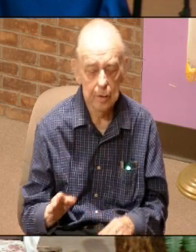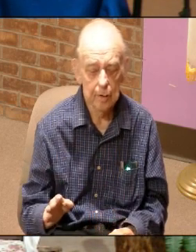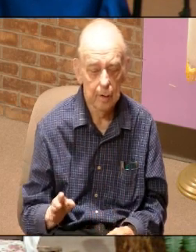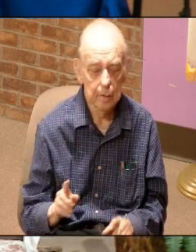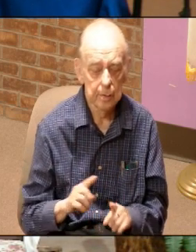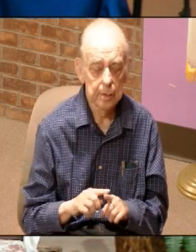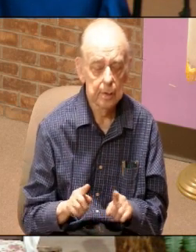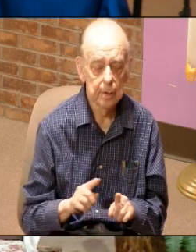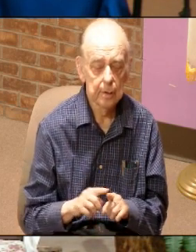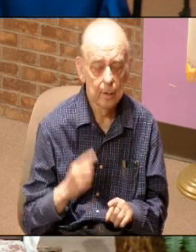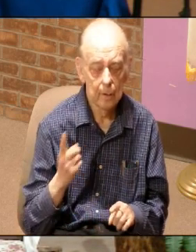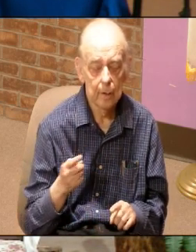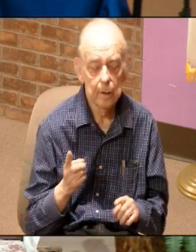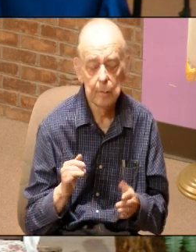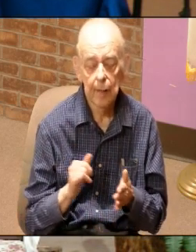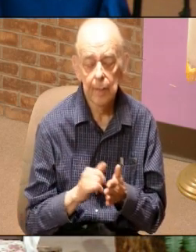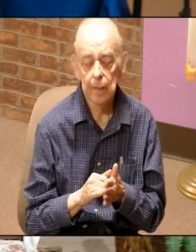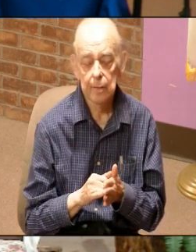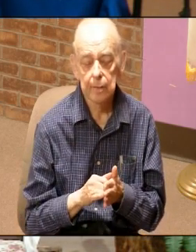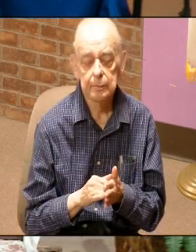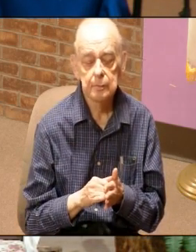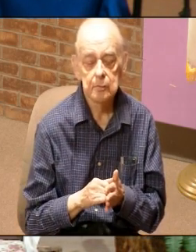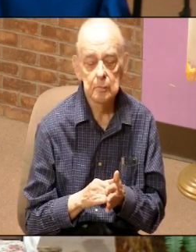But also think about this.